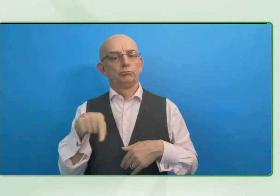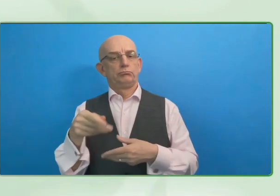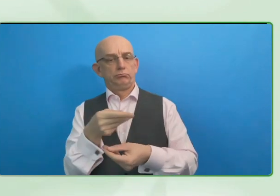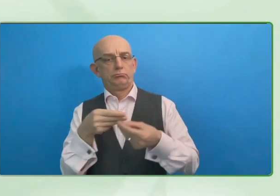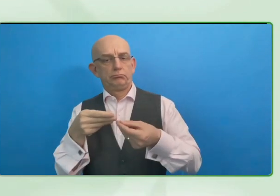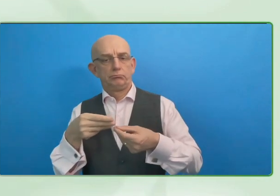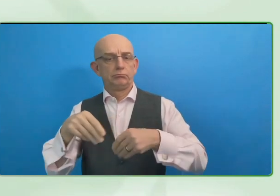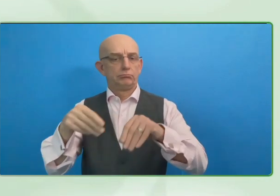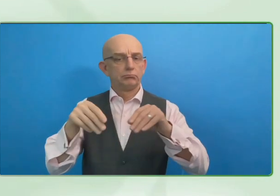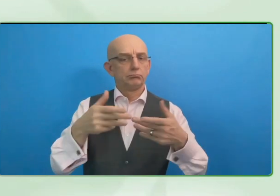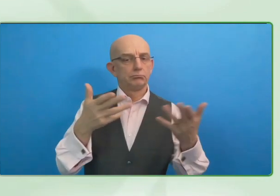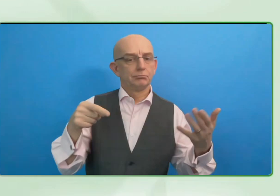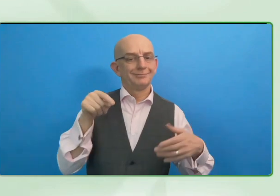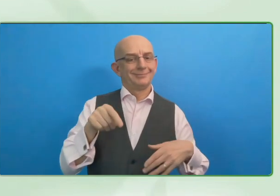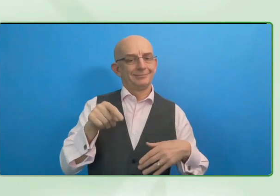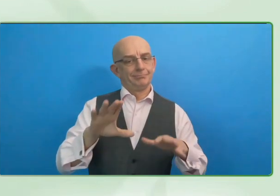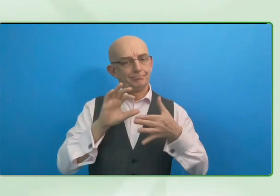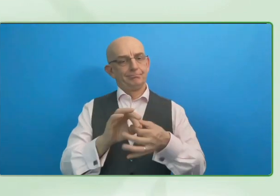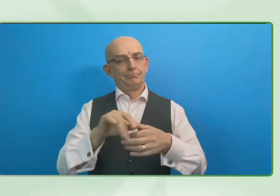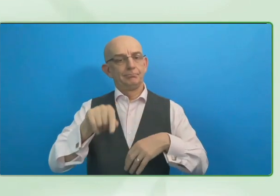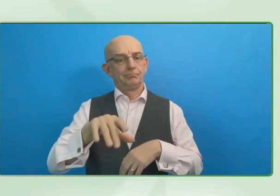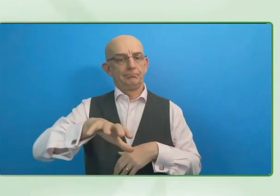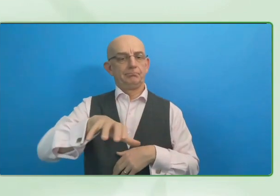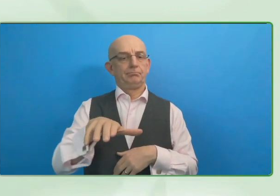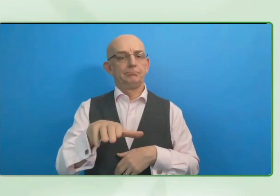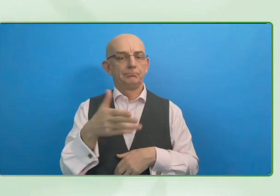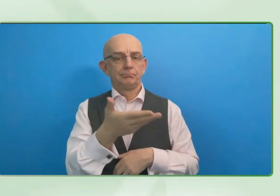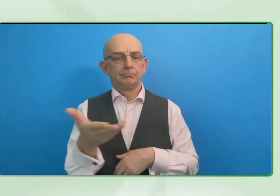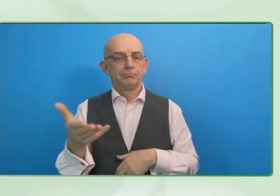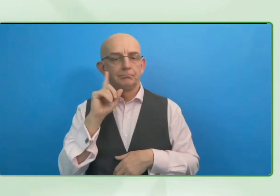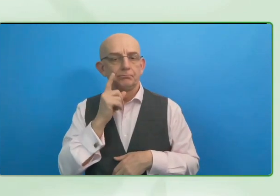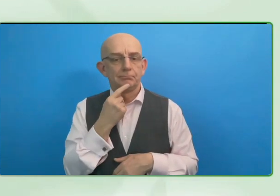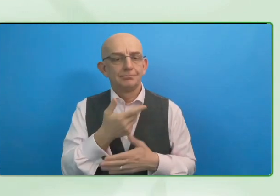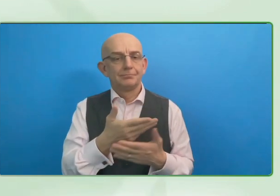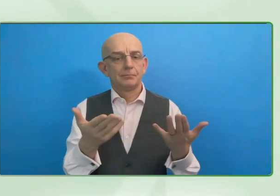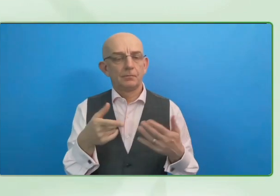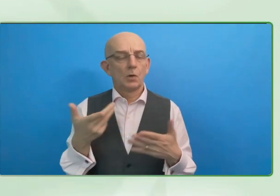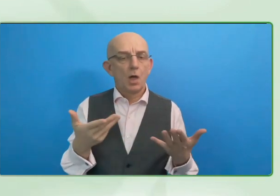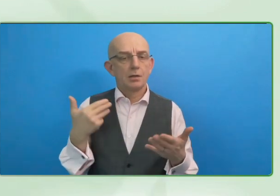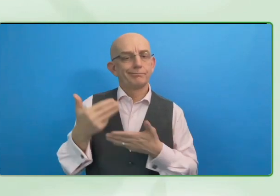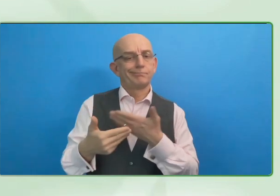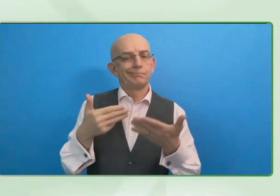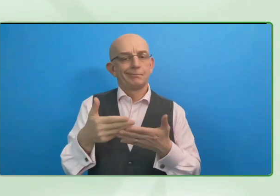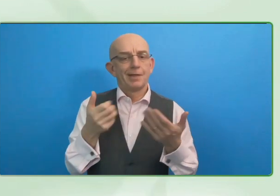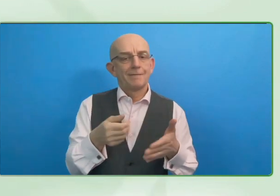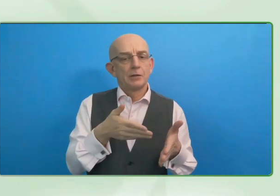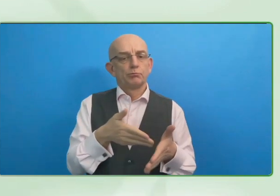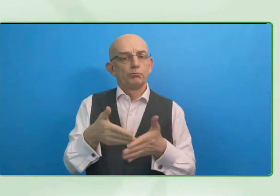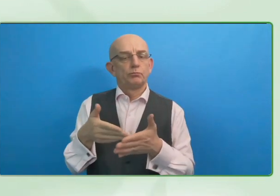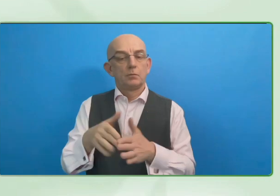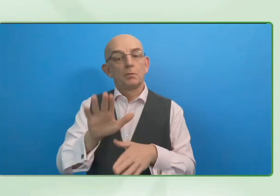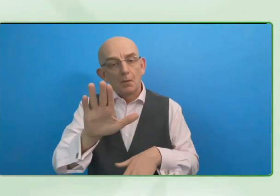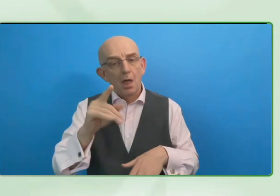importantly, we are here to empower the deaf community. So why not from Africa and the Latin American